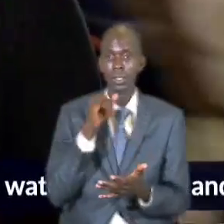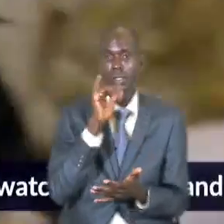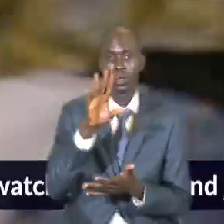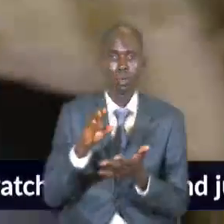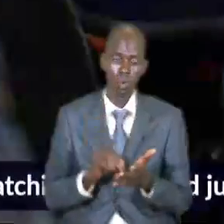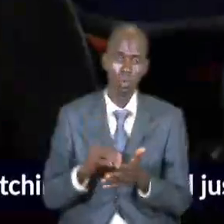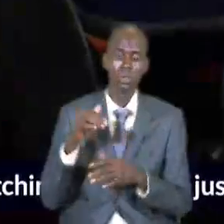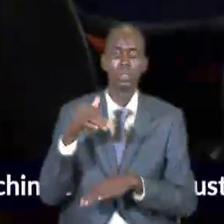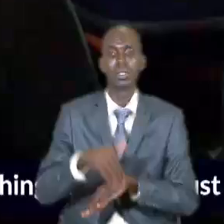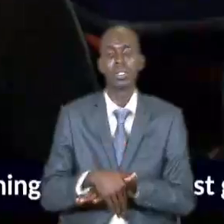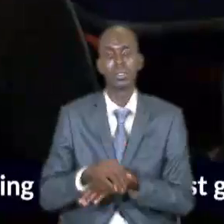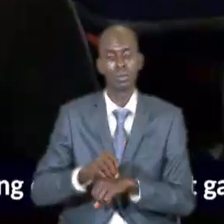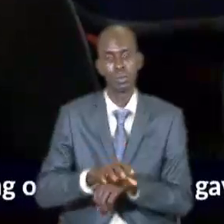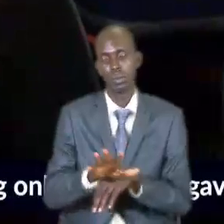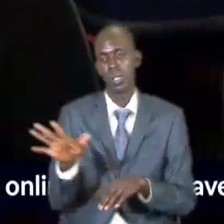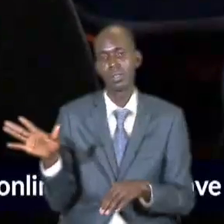Impact.